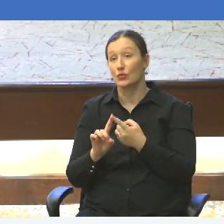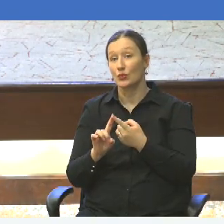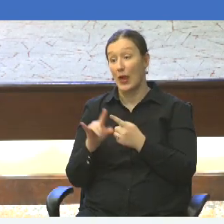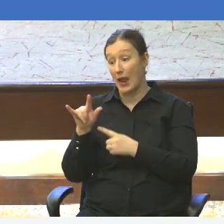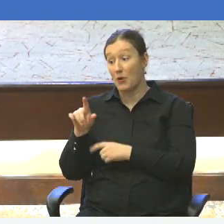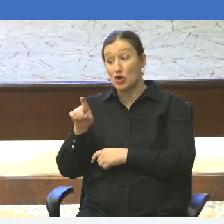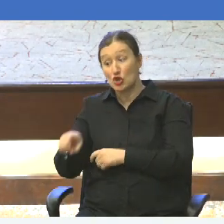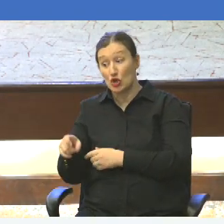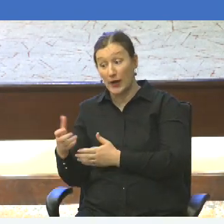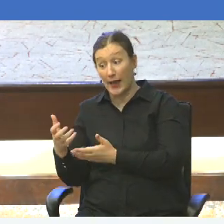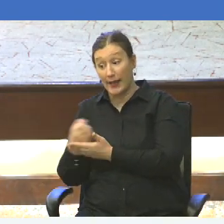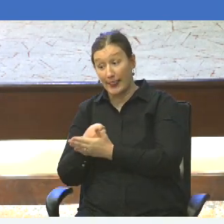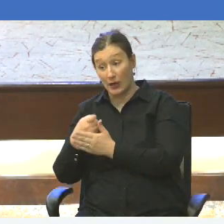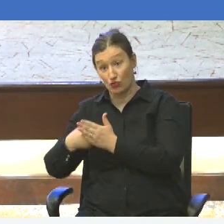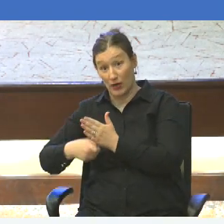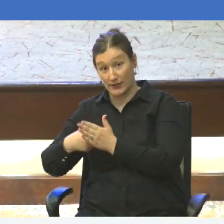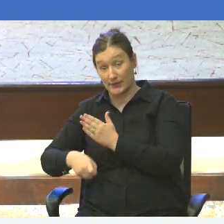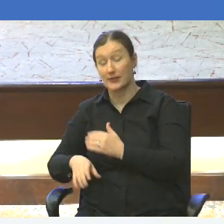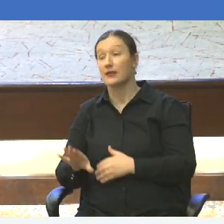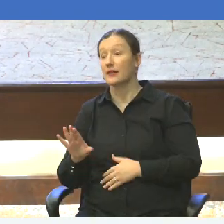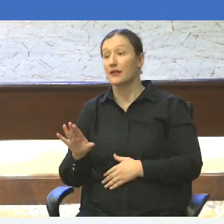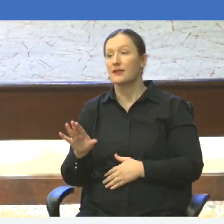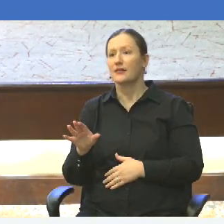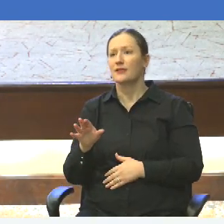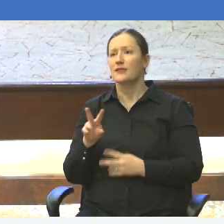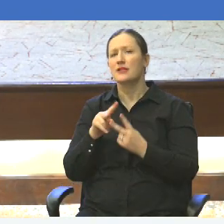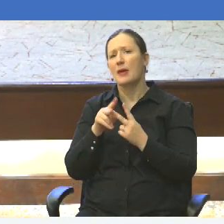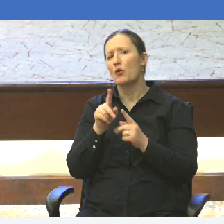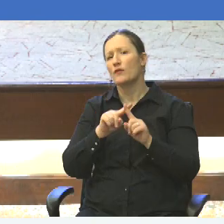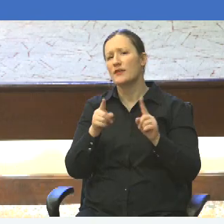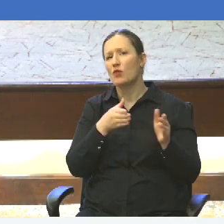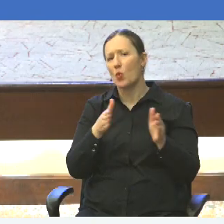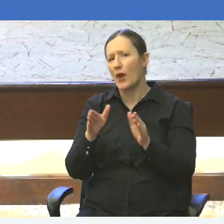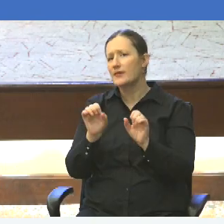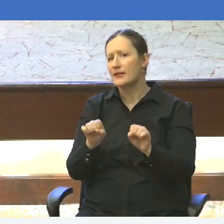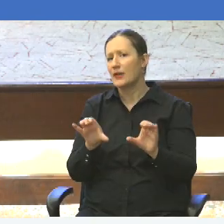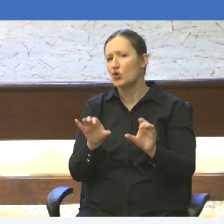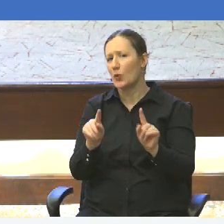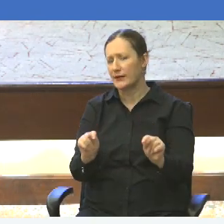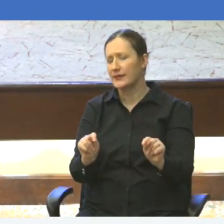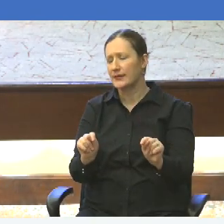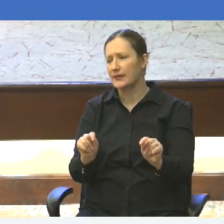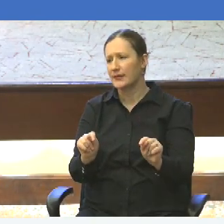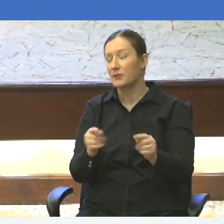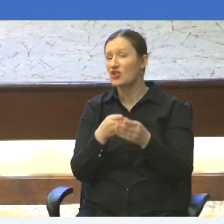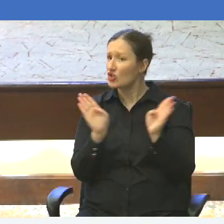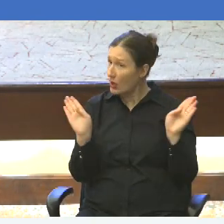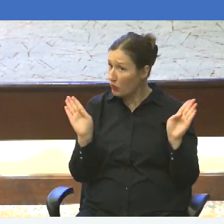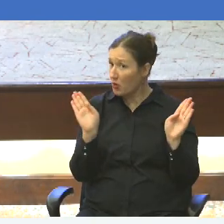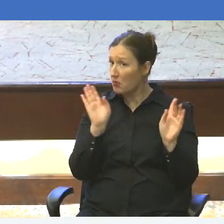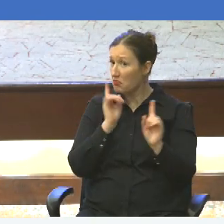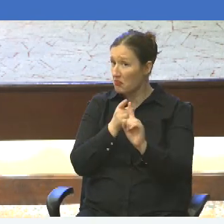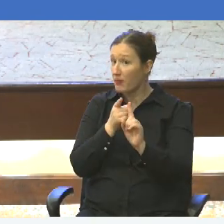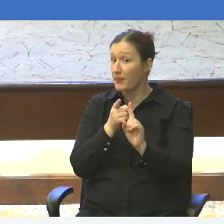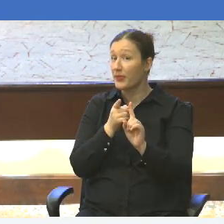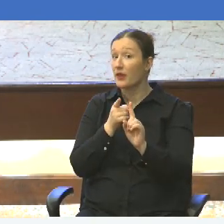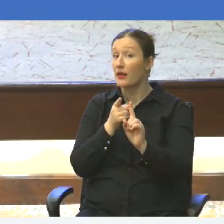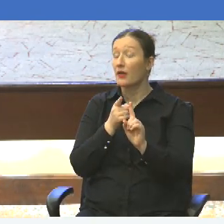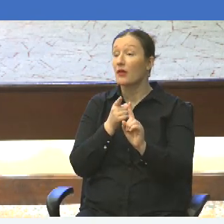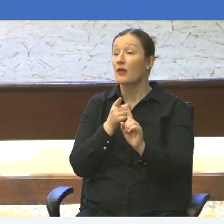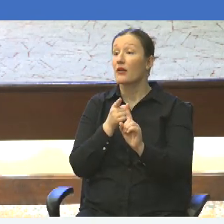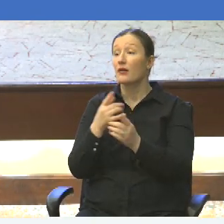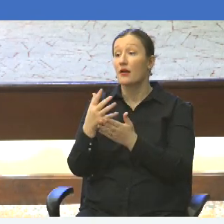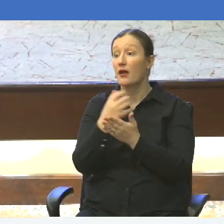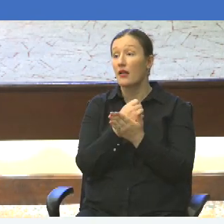be collecting rates. There's a couple of different ways it can be done, but generally speaking, the intent is to collect, and